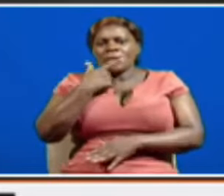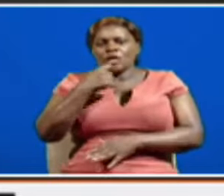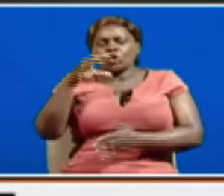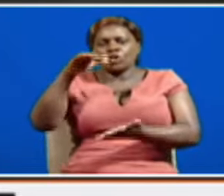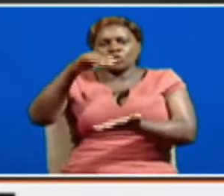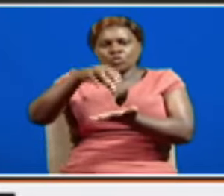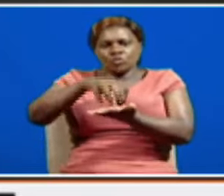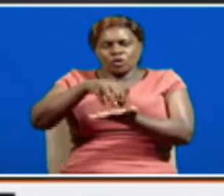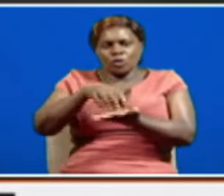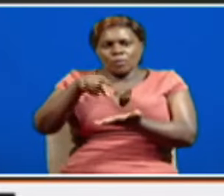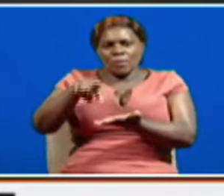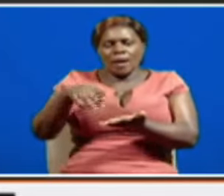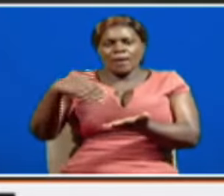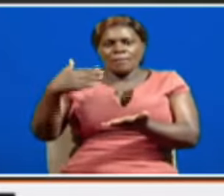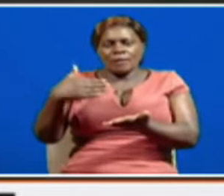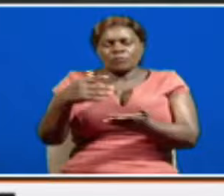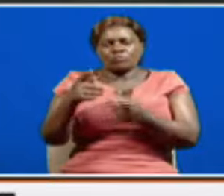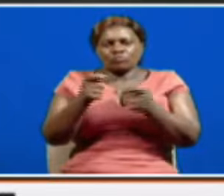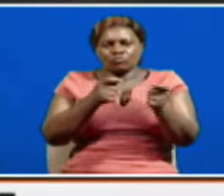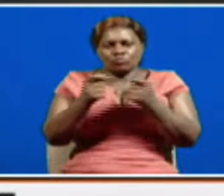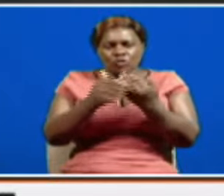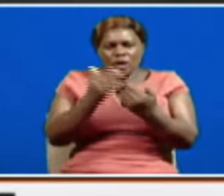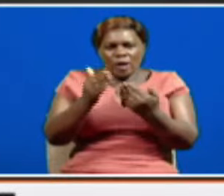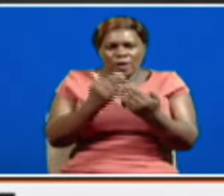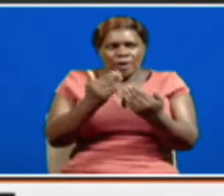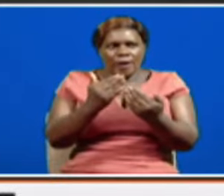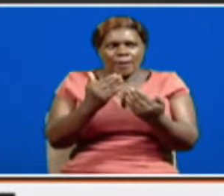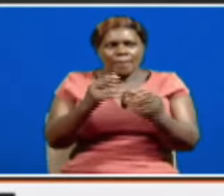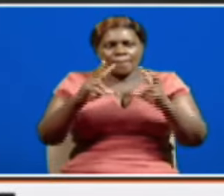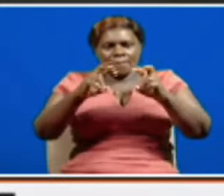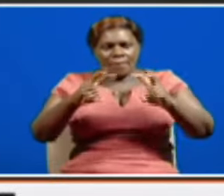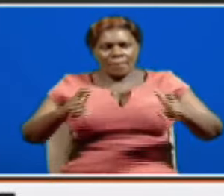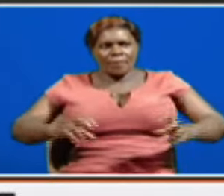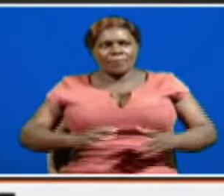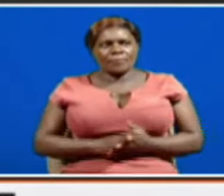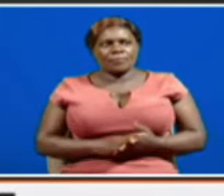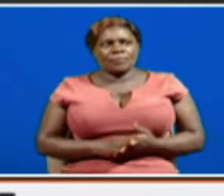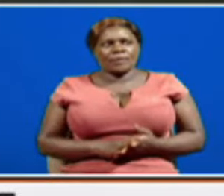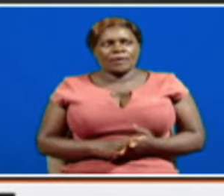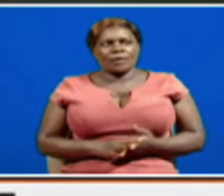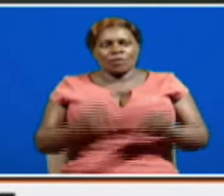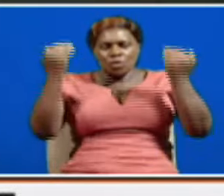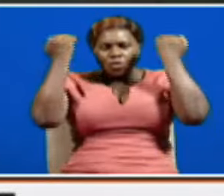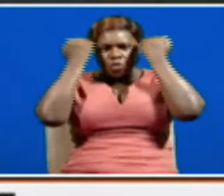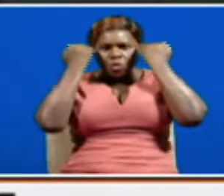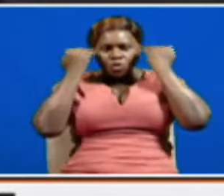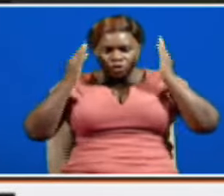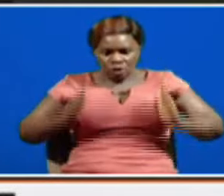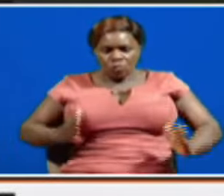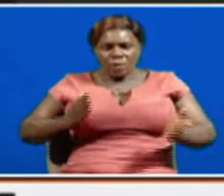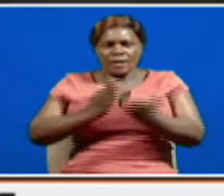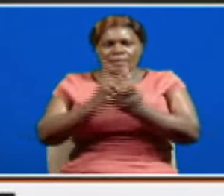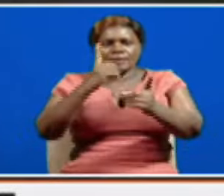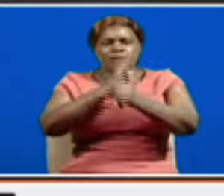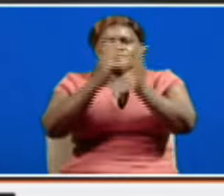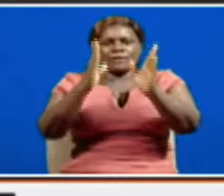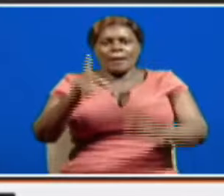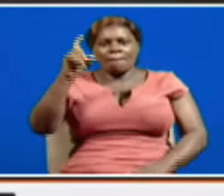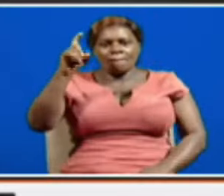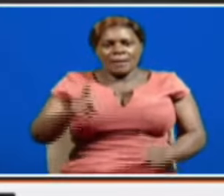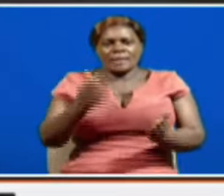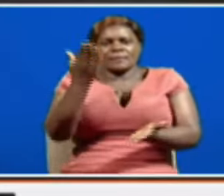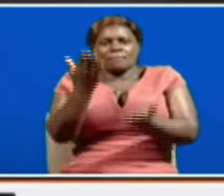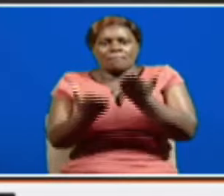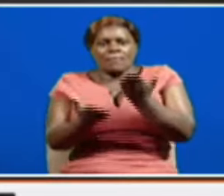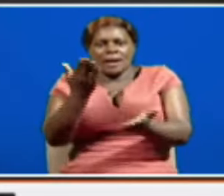delicate medical condition that would require delicate measures as is being investigated. This court is equally a human rights defender and must balance